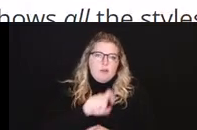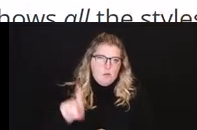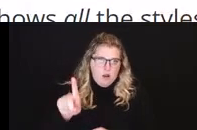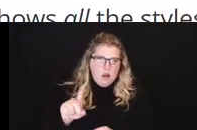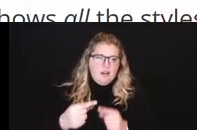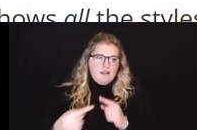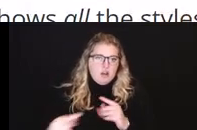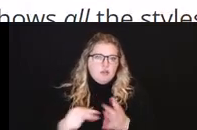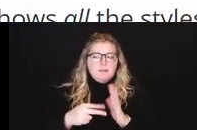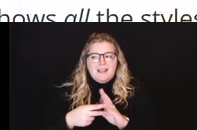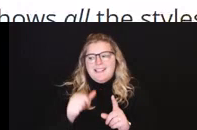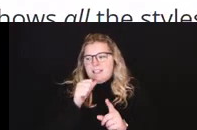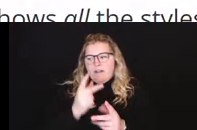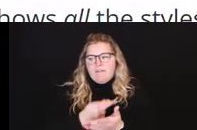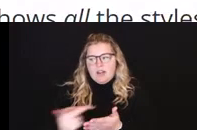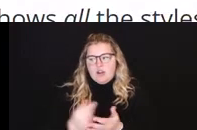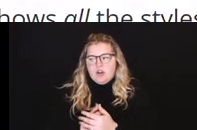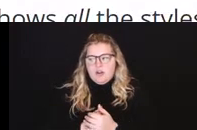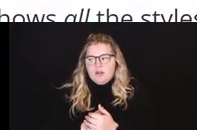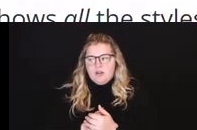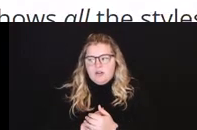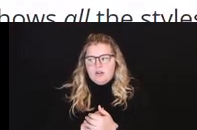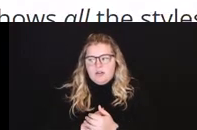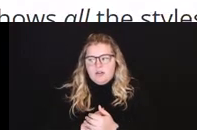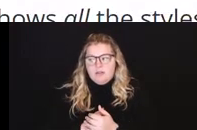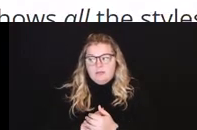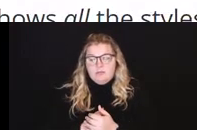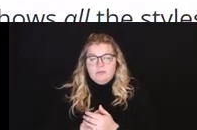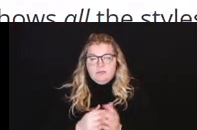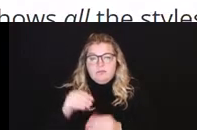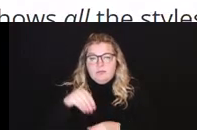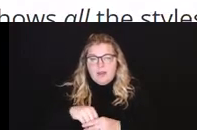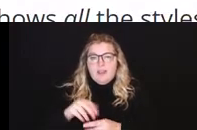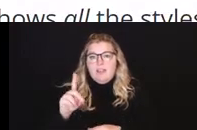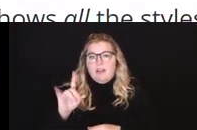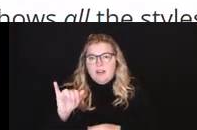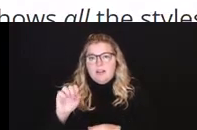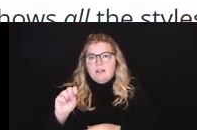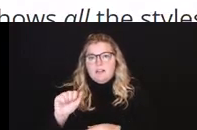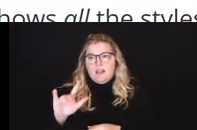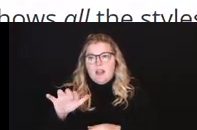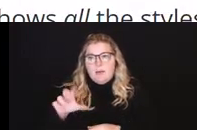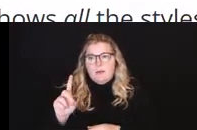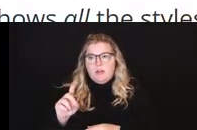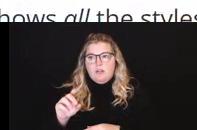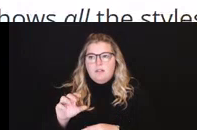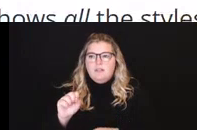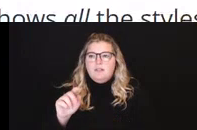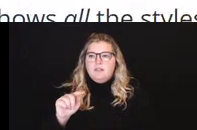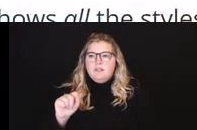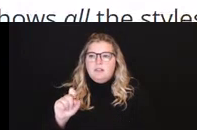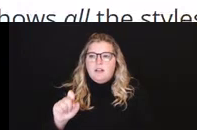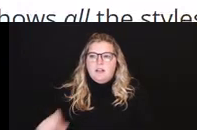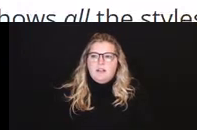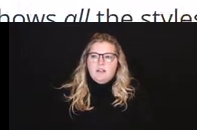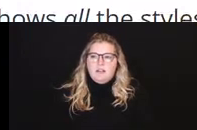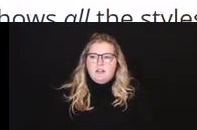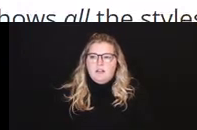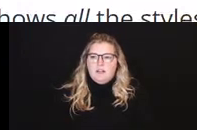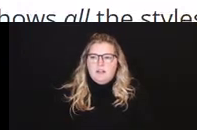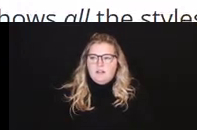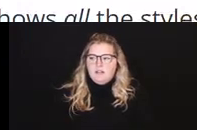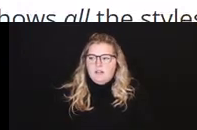not be a WCAG failure in that disabled state. So that is an exemption. And we do talk about that in a